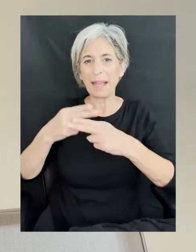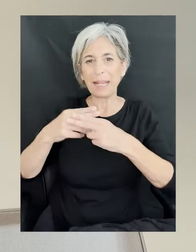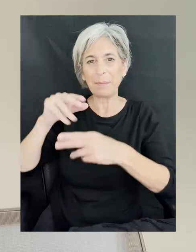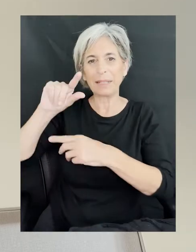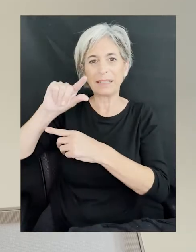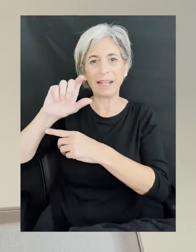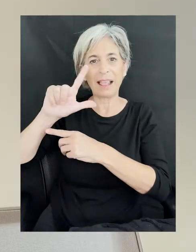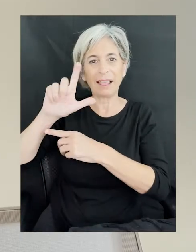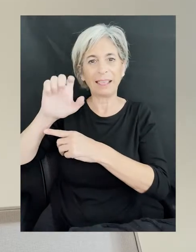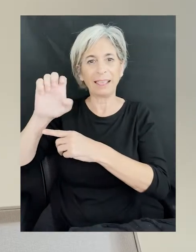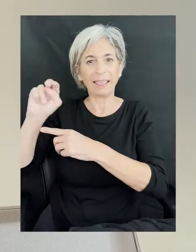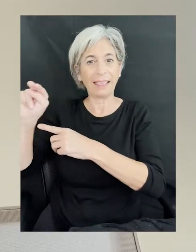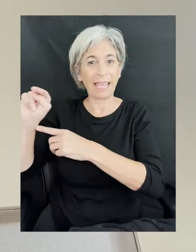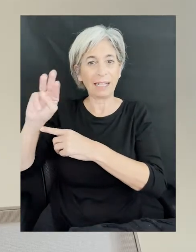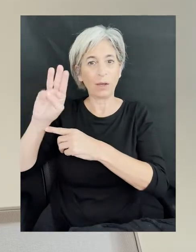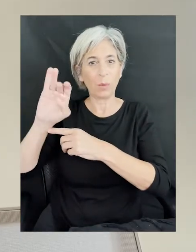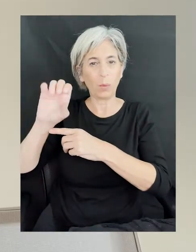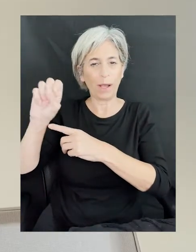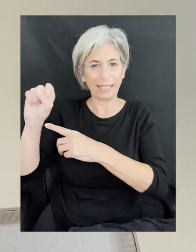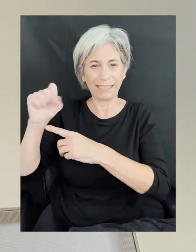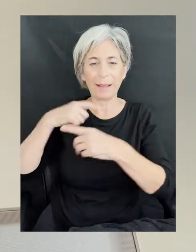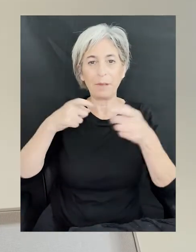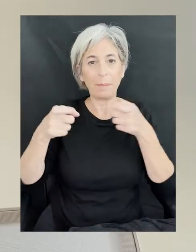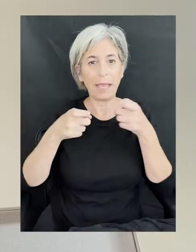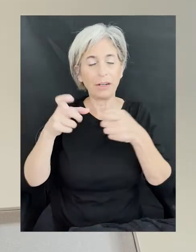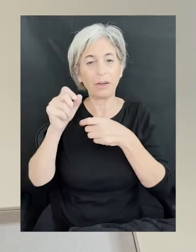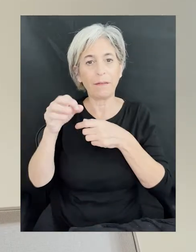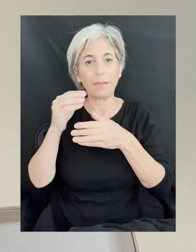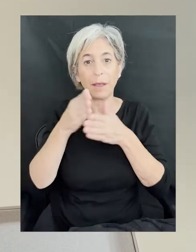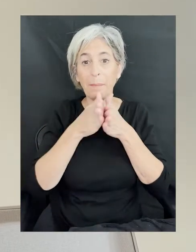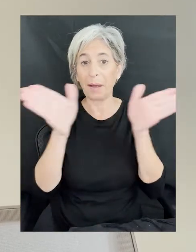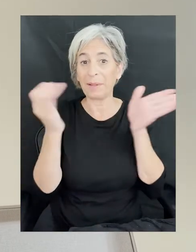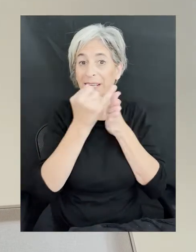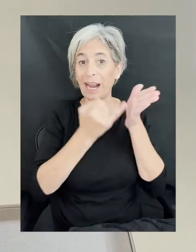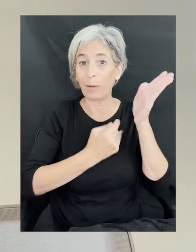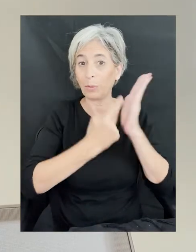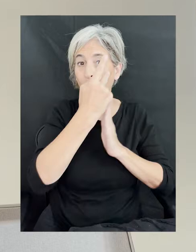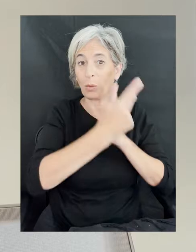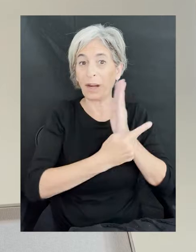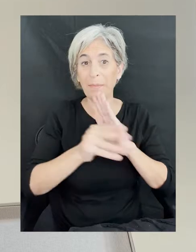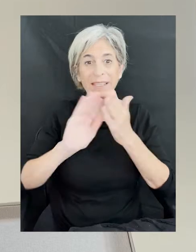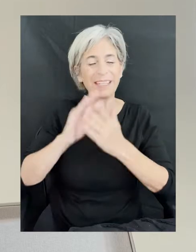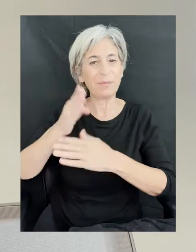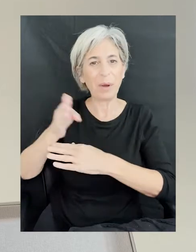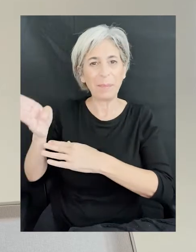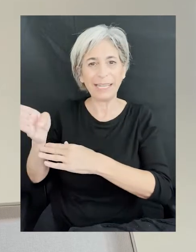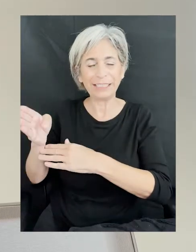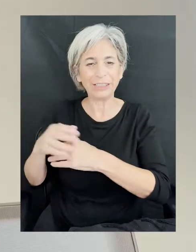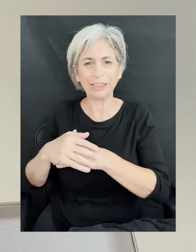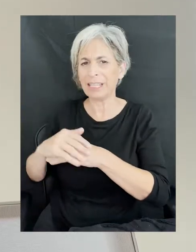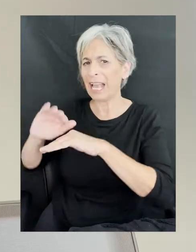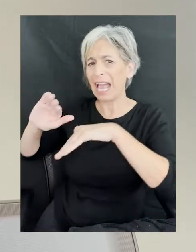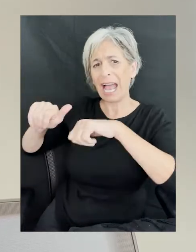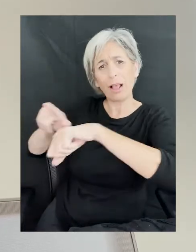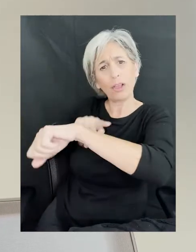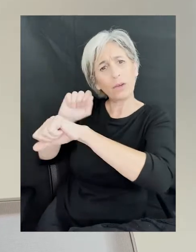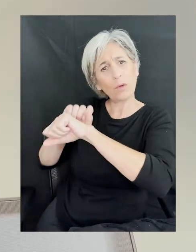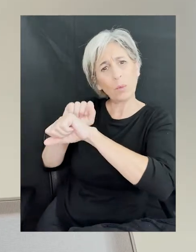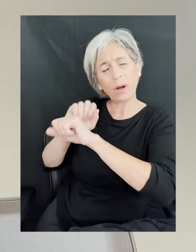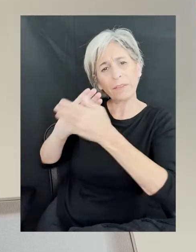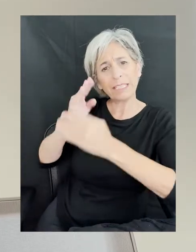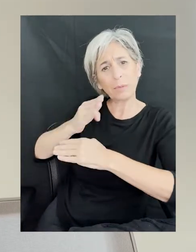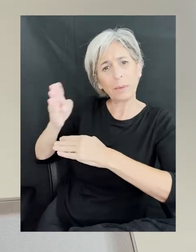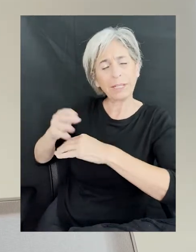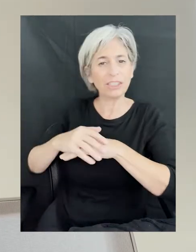Hi, my name is Glenn Weiss. I'm the manager of the public art program for the City of Boynton Beach. How long have you worked for the City of Boynton